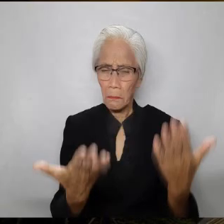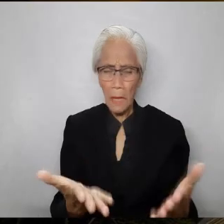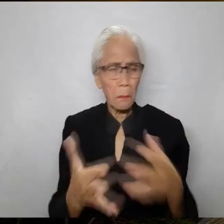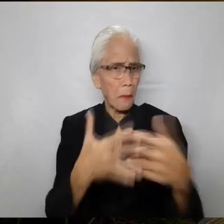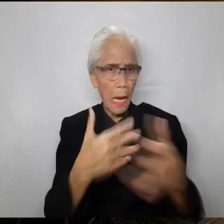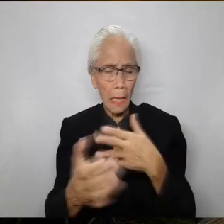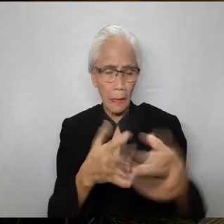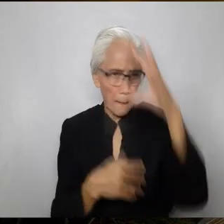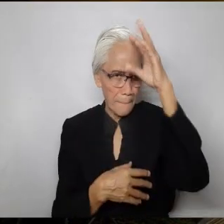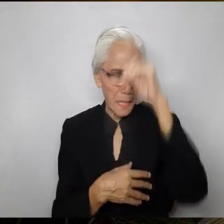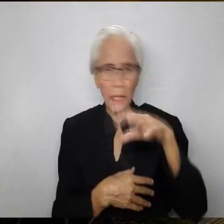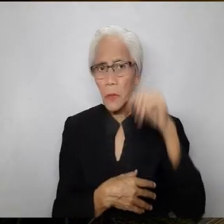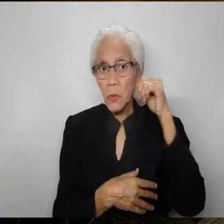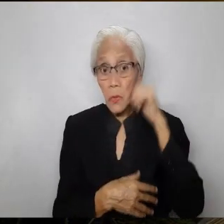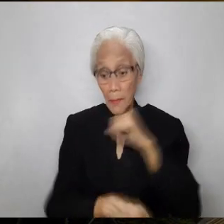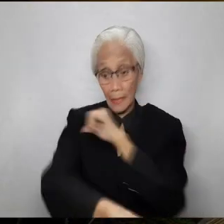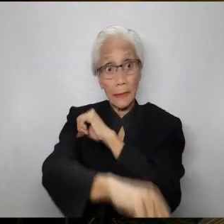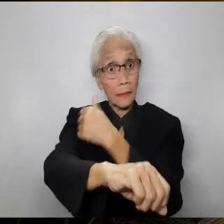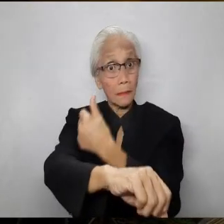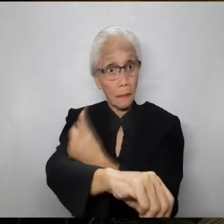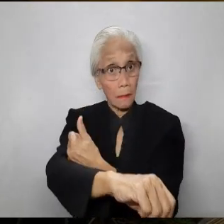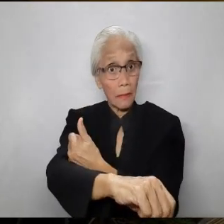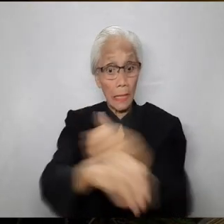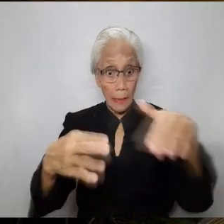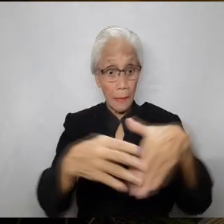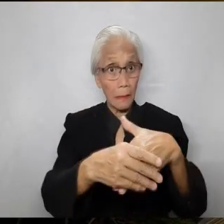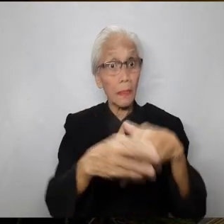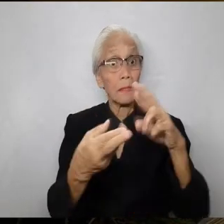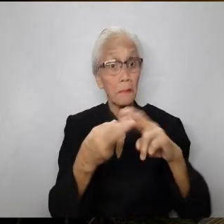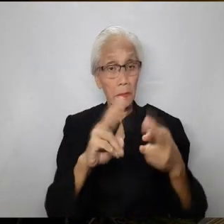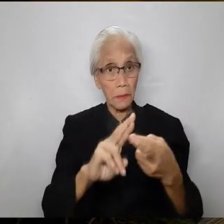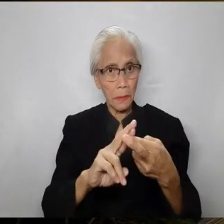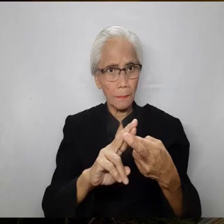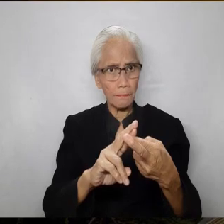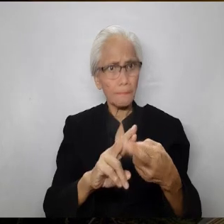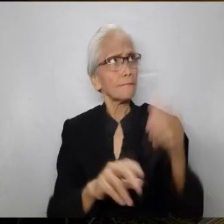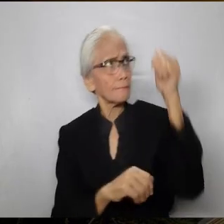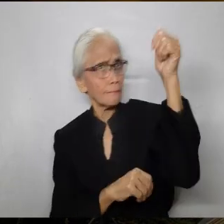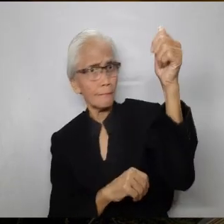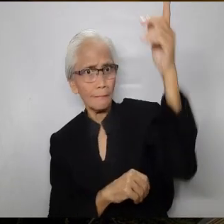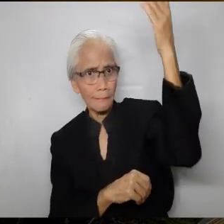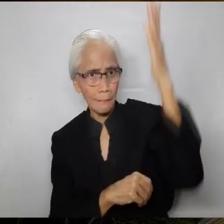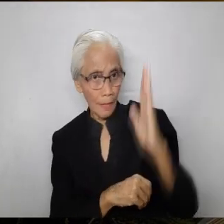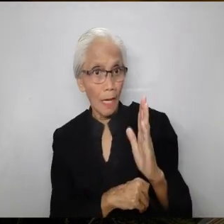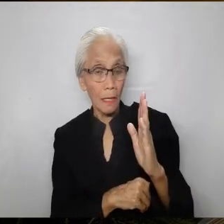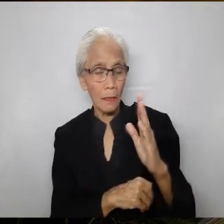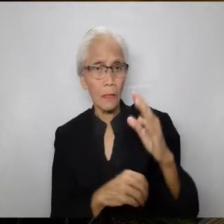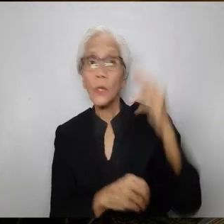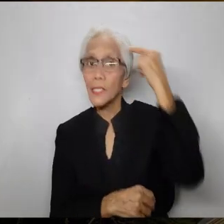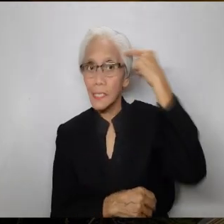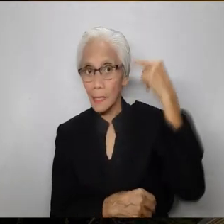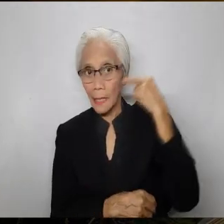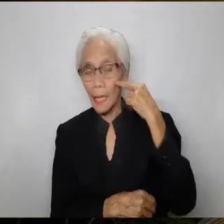simply means that neither the man nor the woman is the authority in the marital relationship. It is